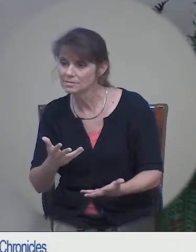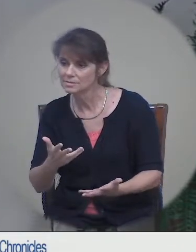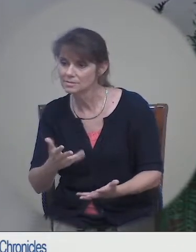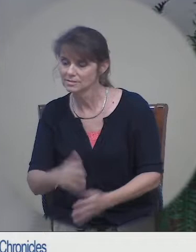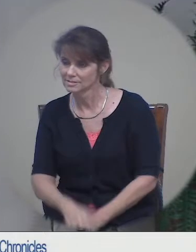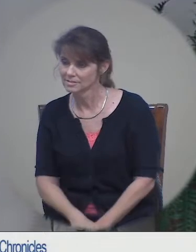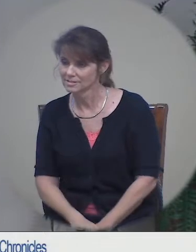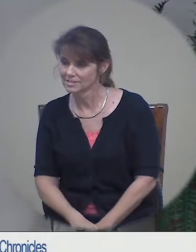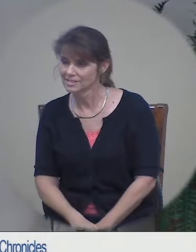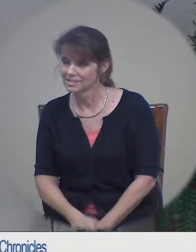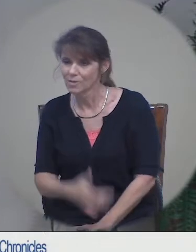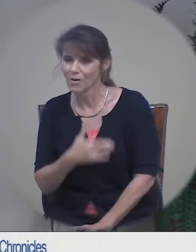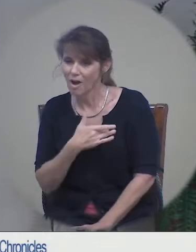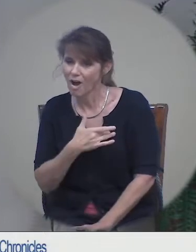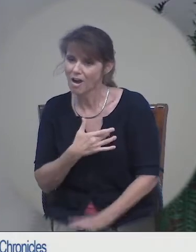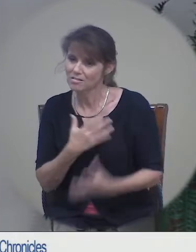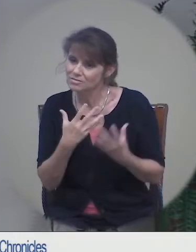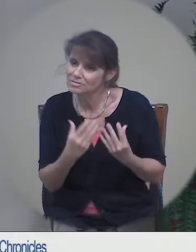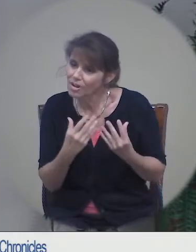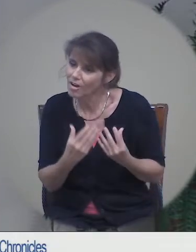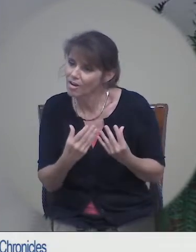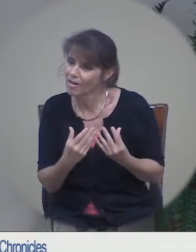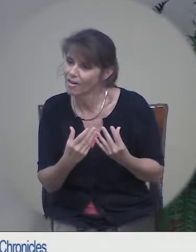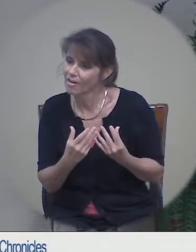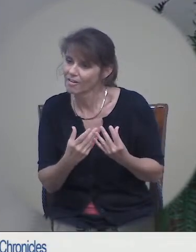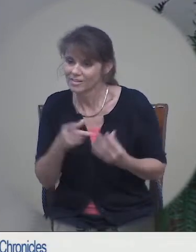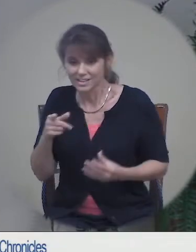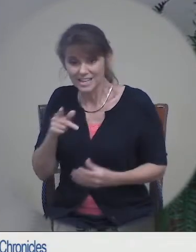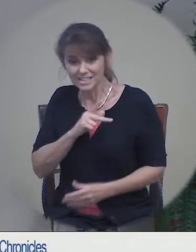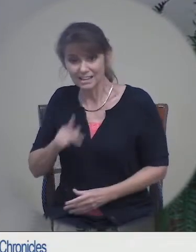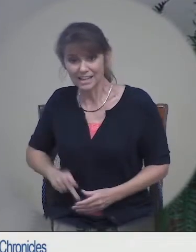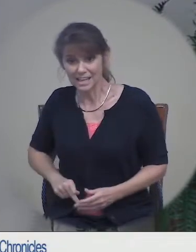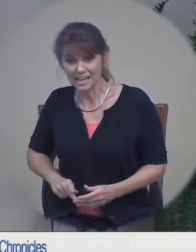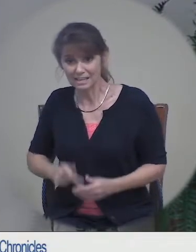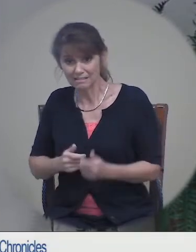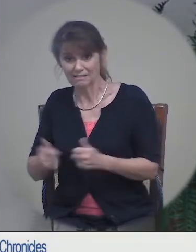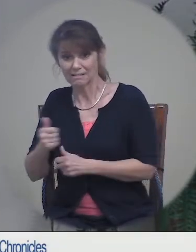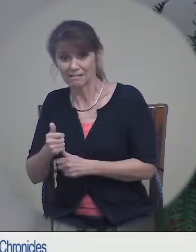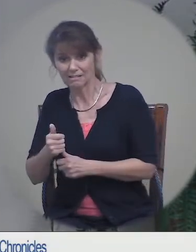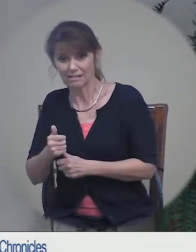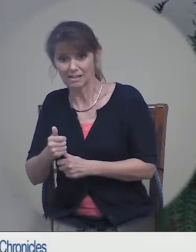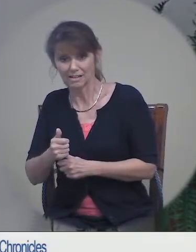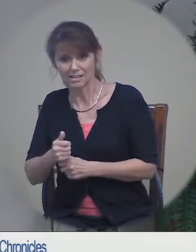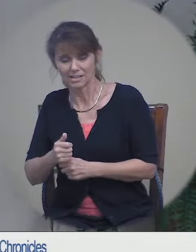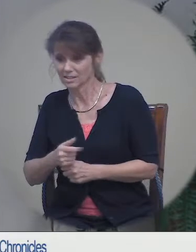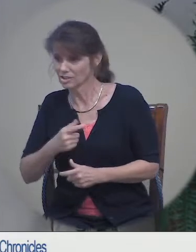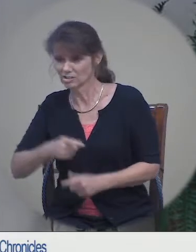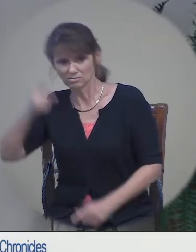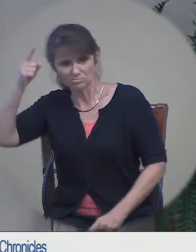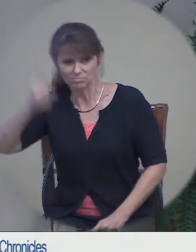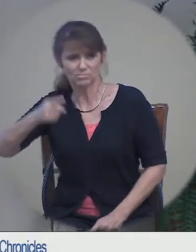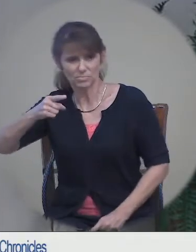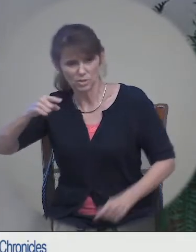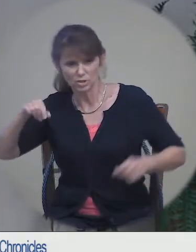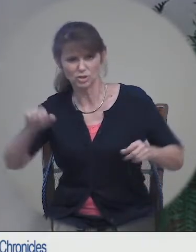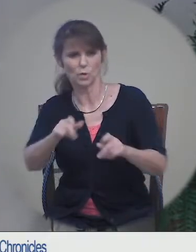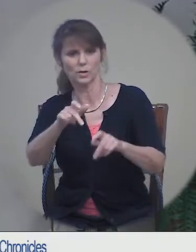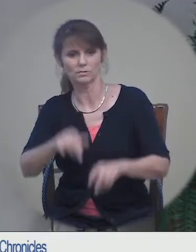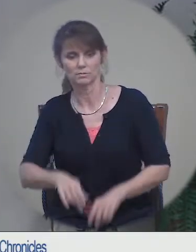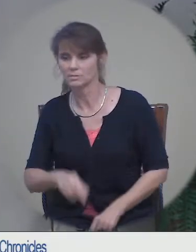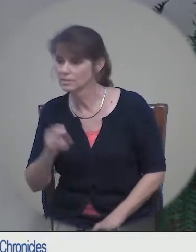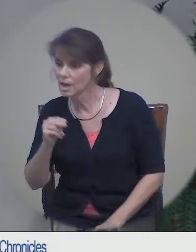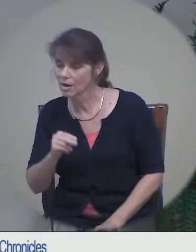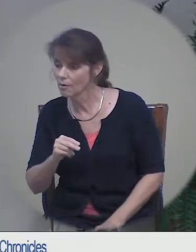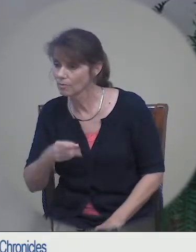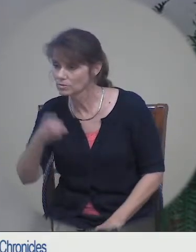neat. He's the king. Do this. No, he pleads with them. And I think that's sometimes what we